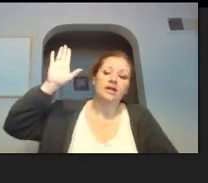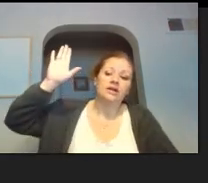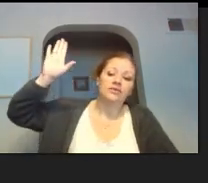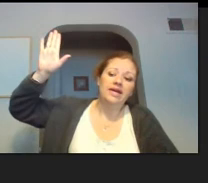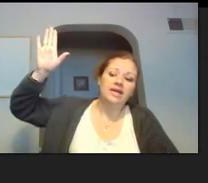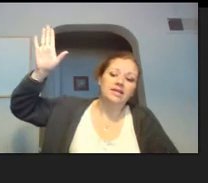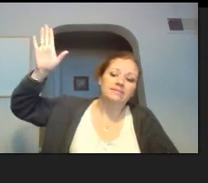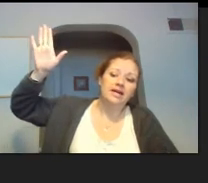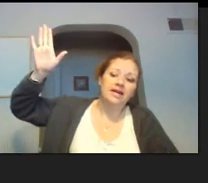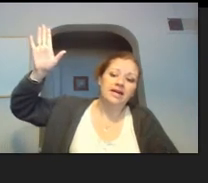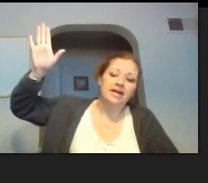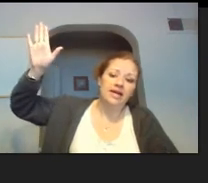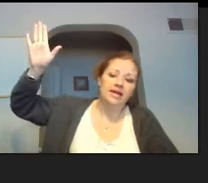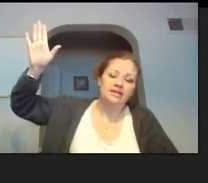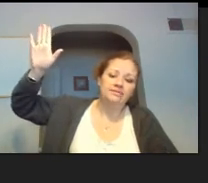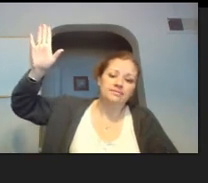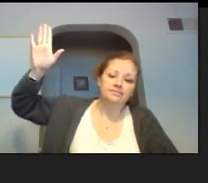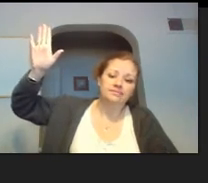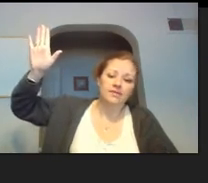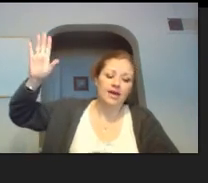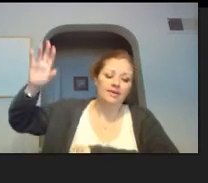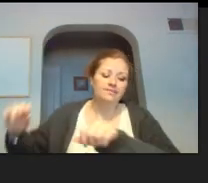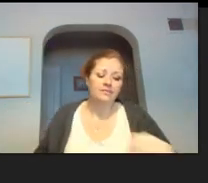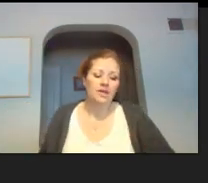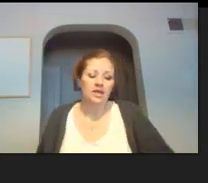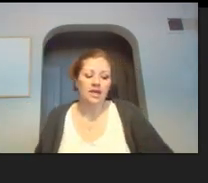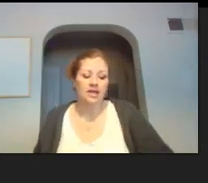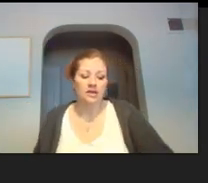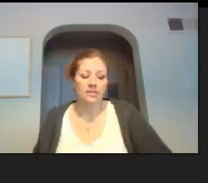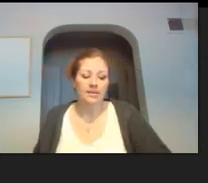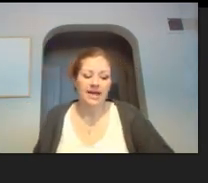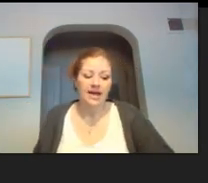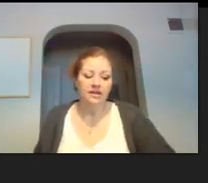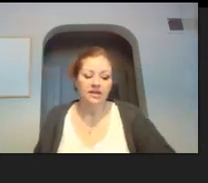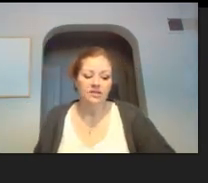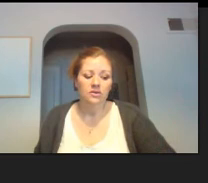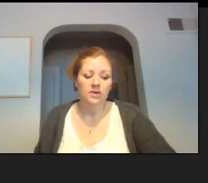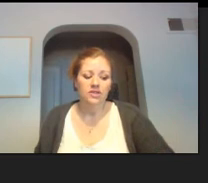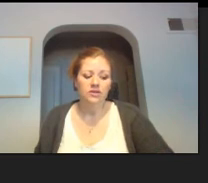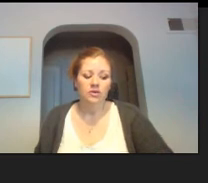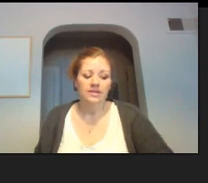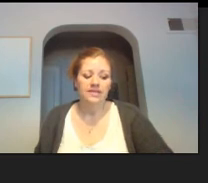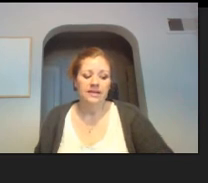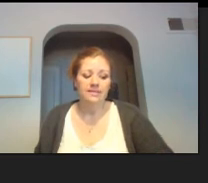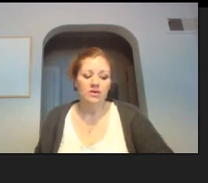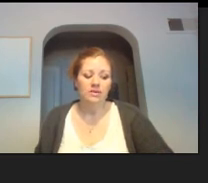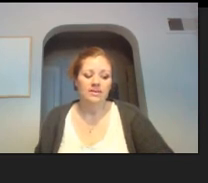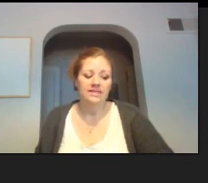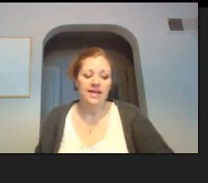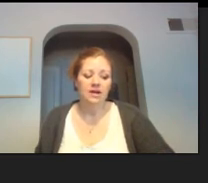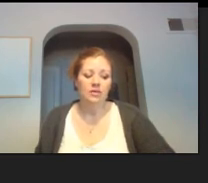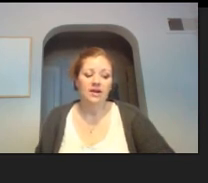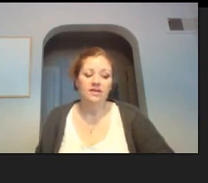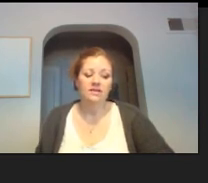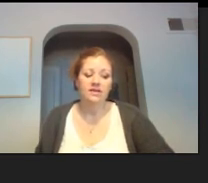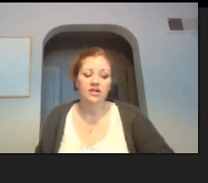I'm going to raise my hand. Okay, and either mom and dad will answer the question, or Miss Amy or Miss